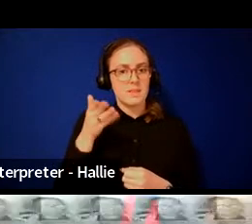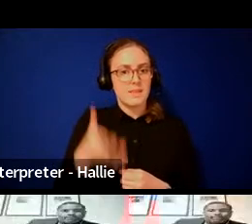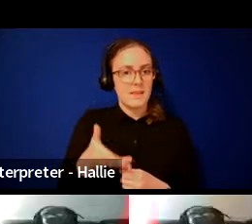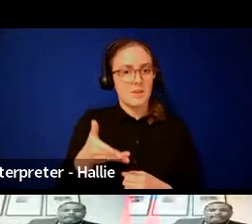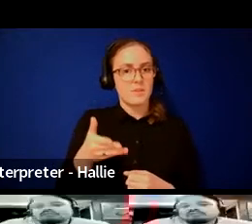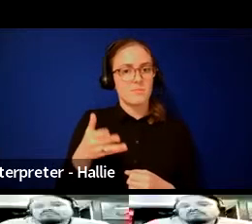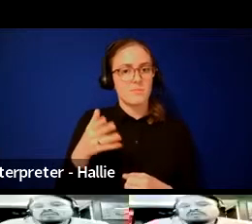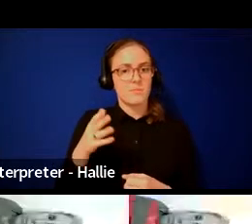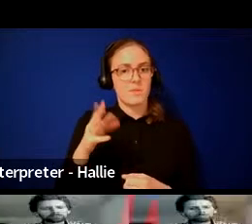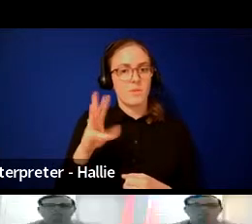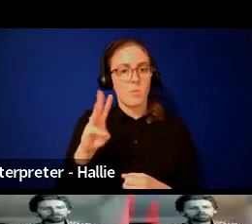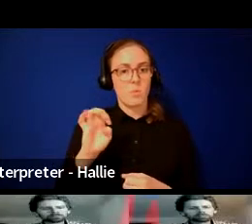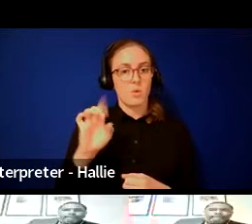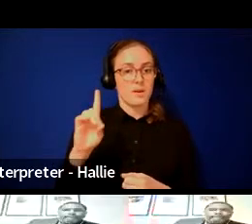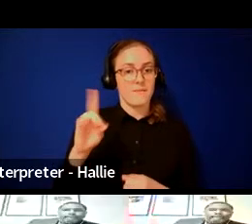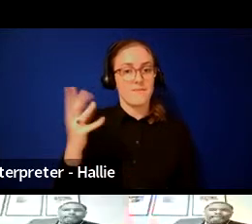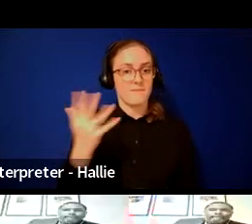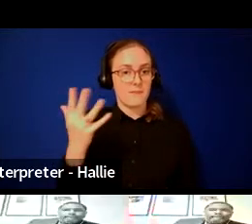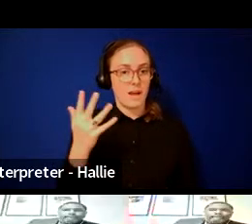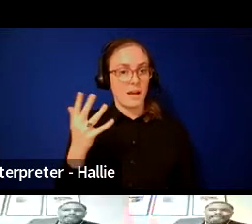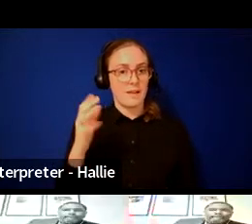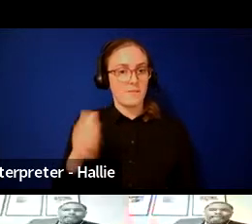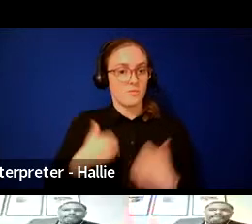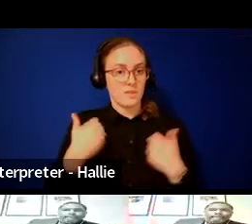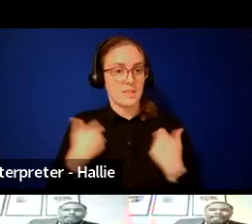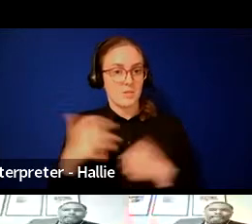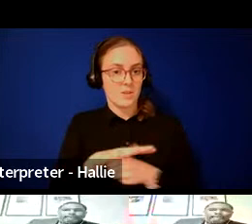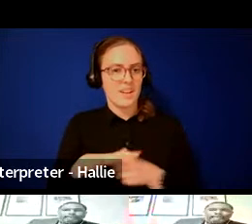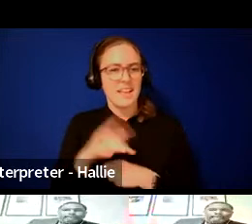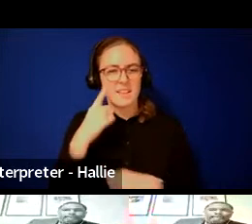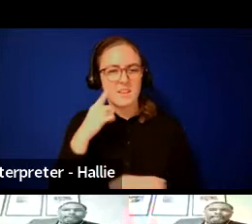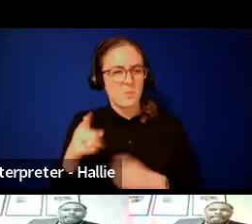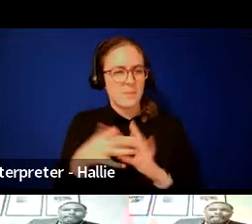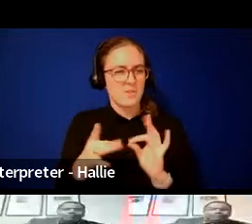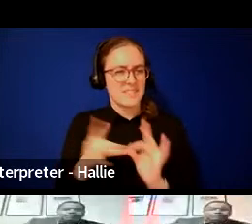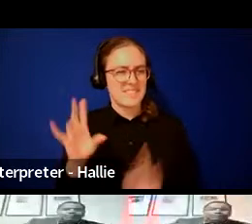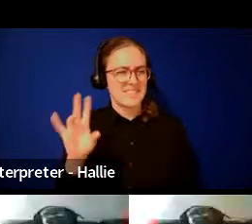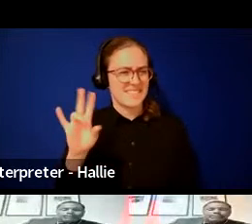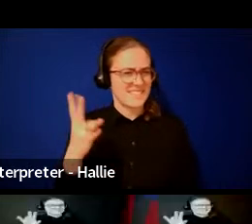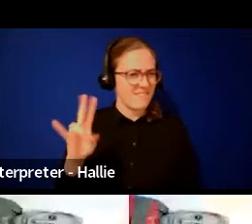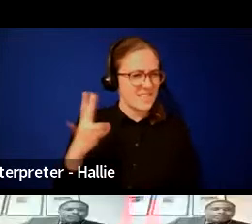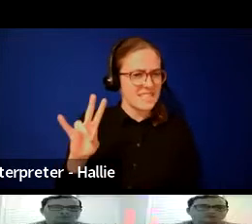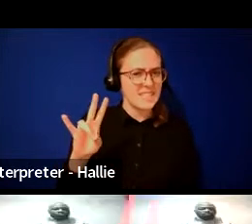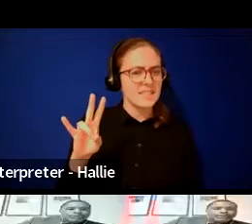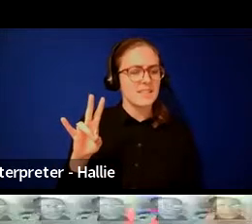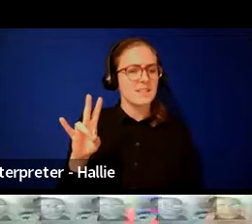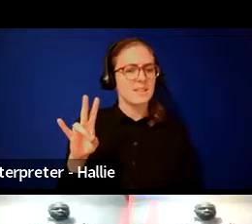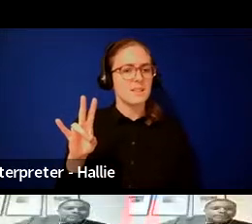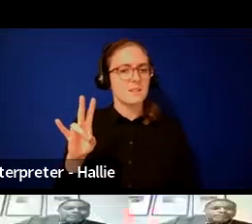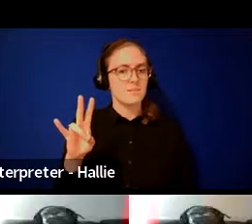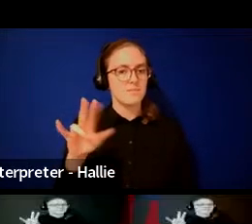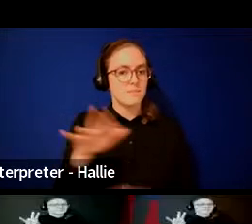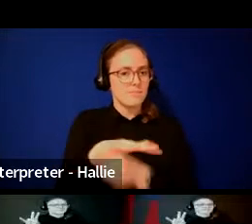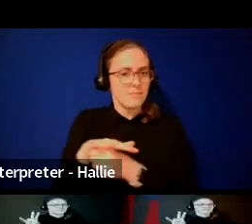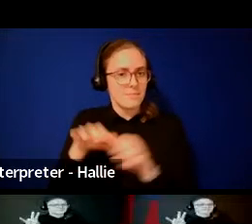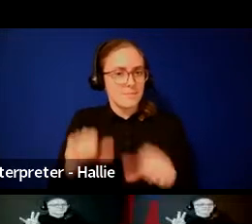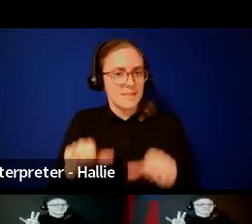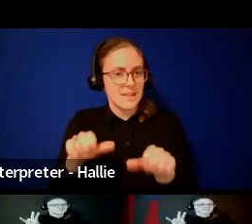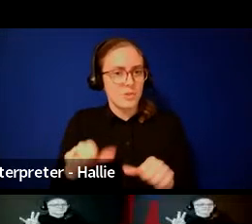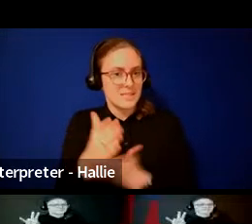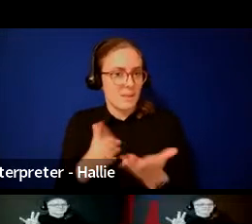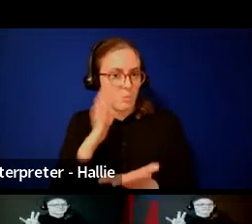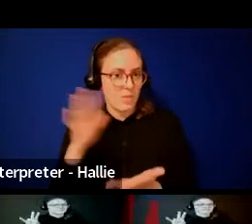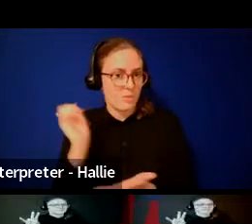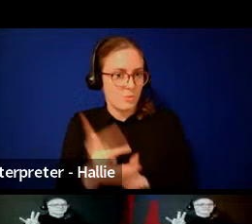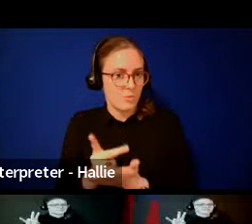Ward 5? I think you mentioned there's 17 or so many potential sites and only a few will get approved. Sure. So off the top of my head,